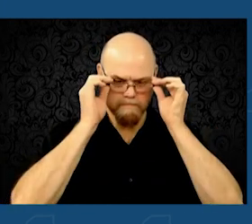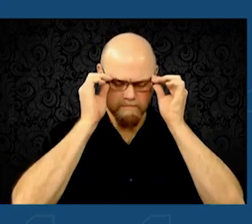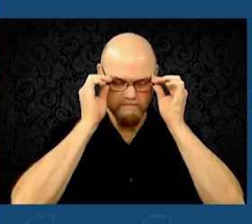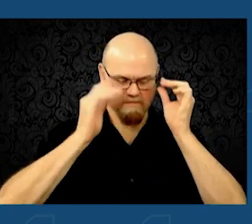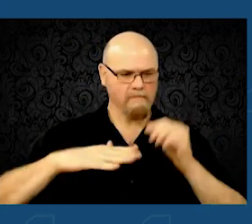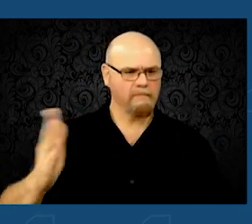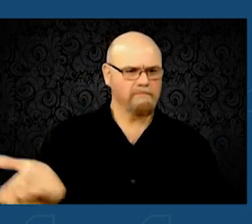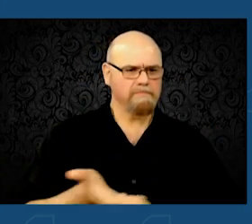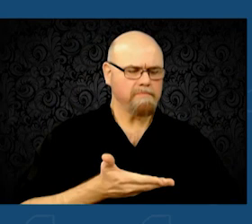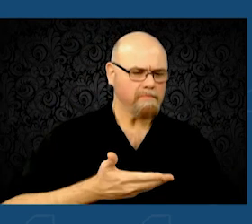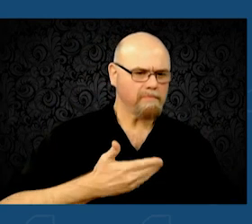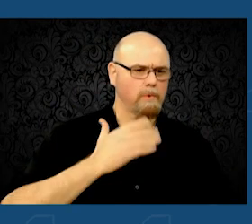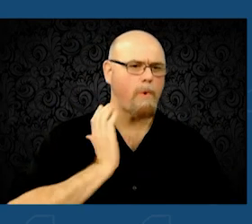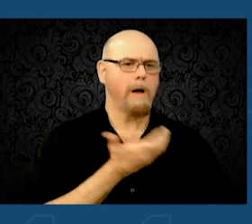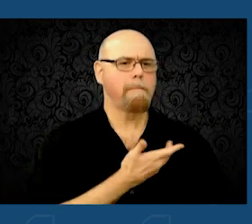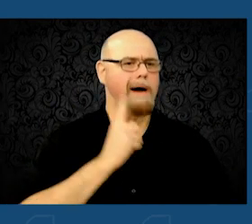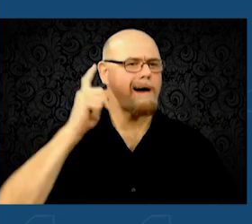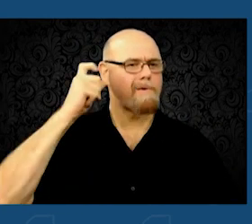Kathy Hochul,